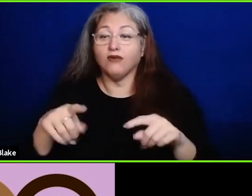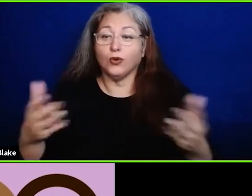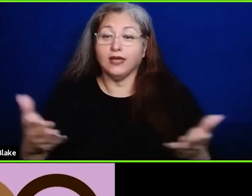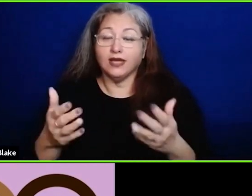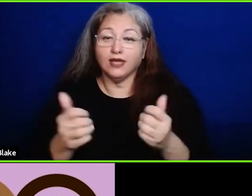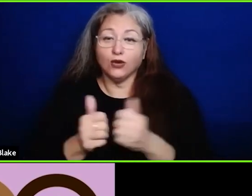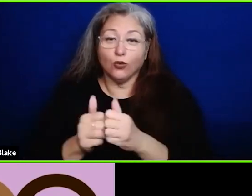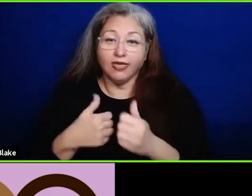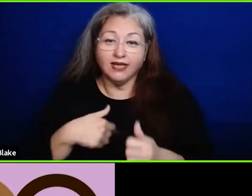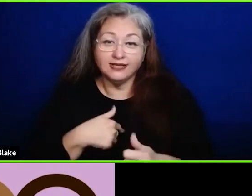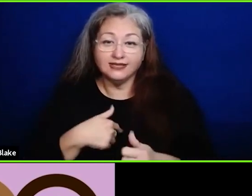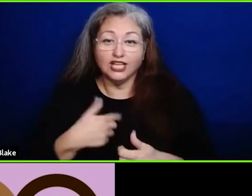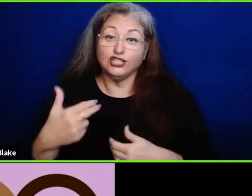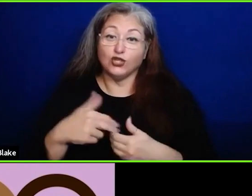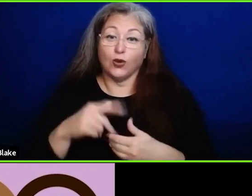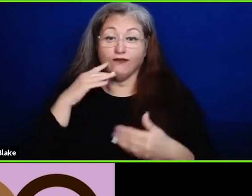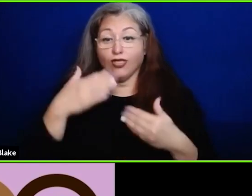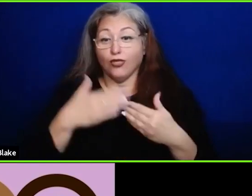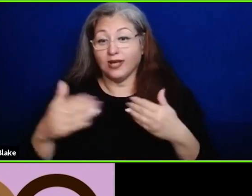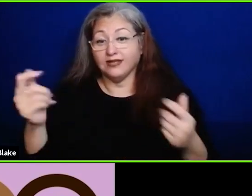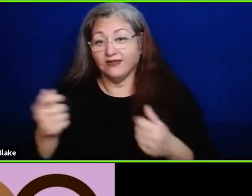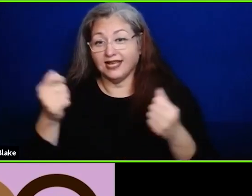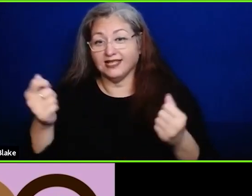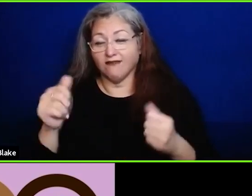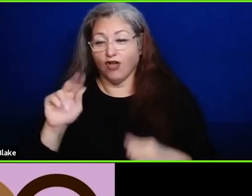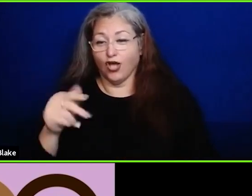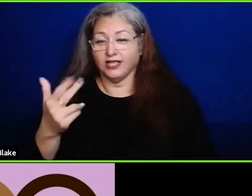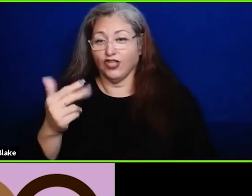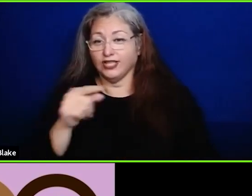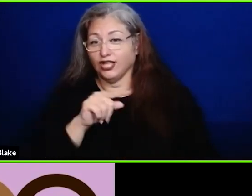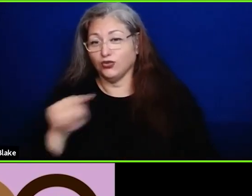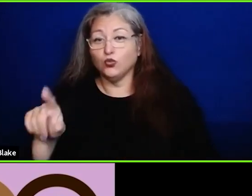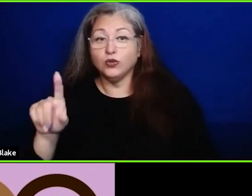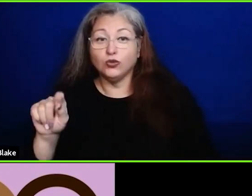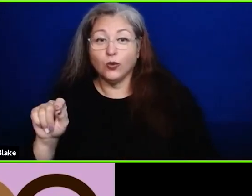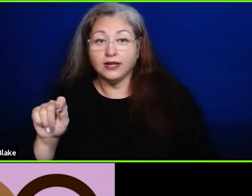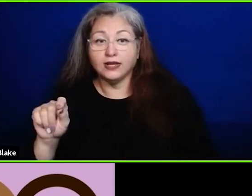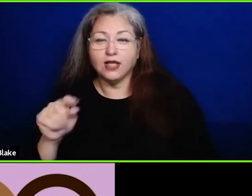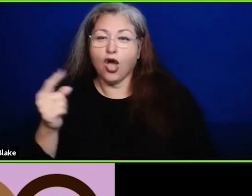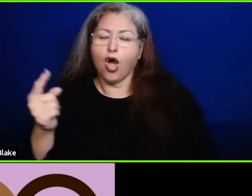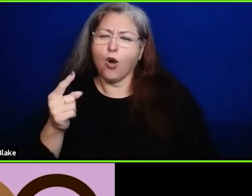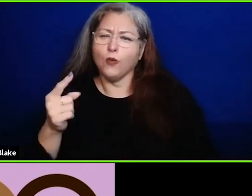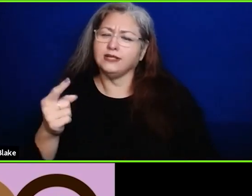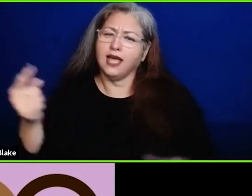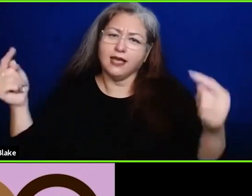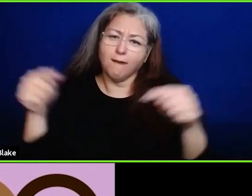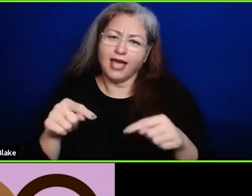us. And join us for the rest of the festival, August 13th through the 20th. And always come back to